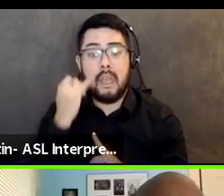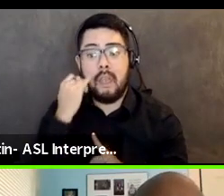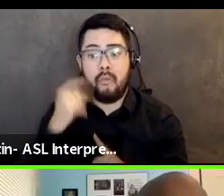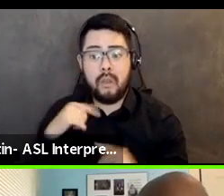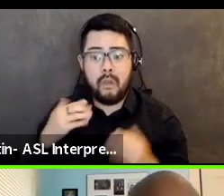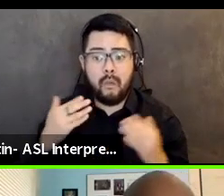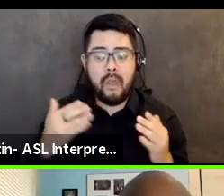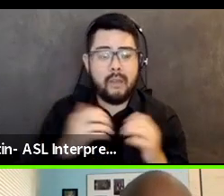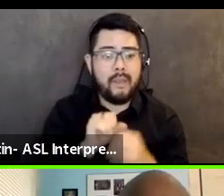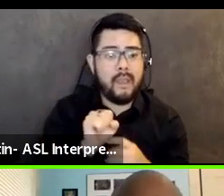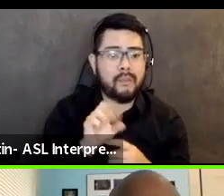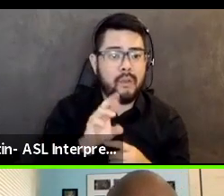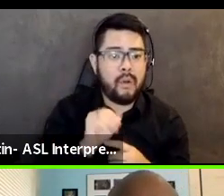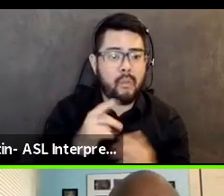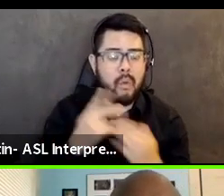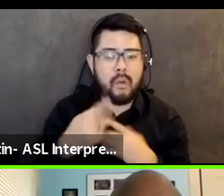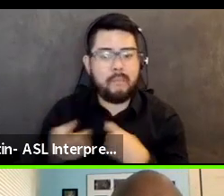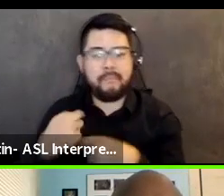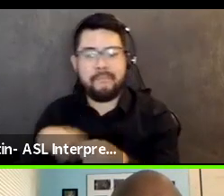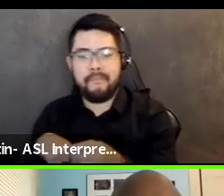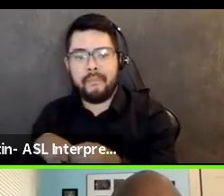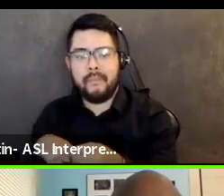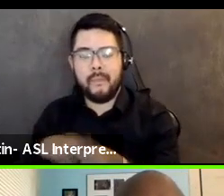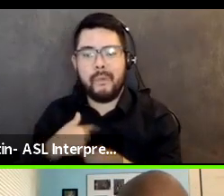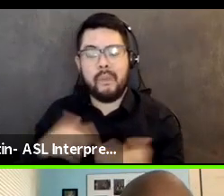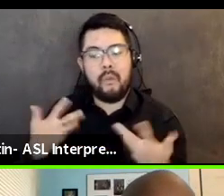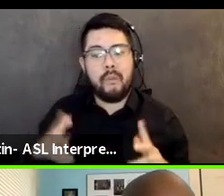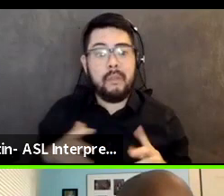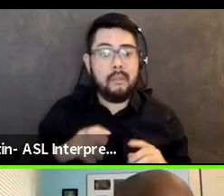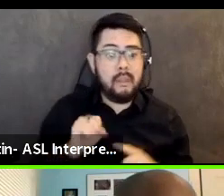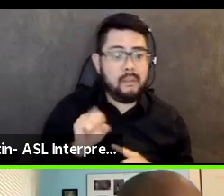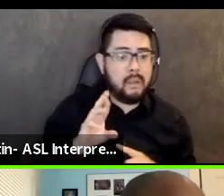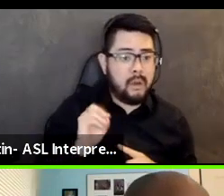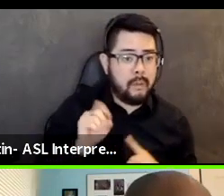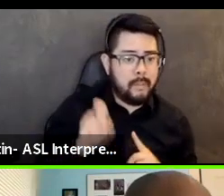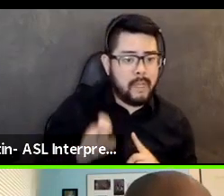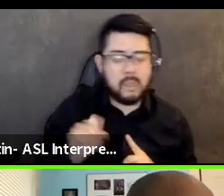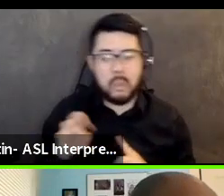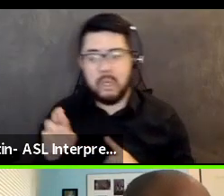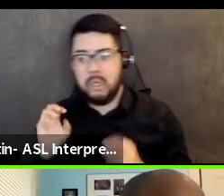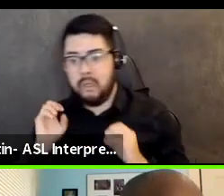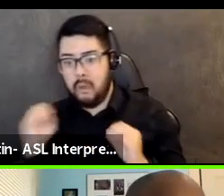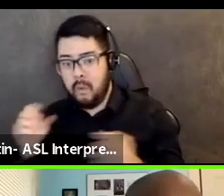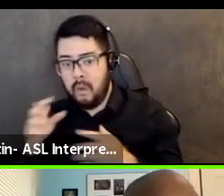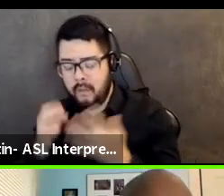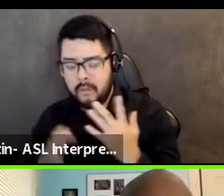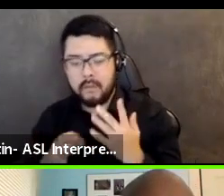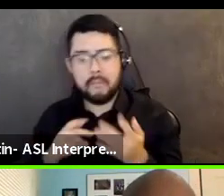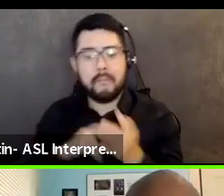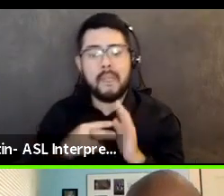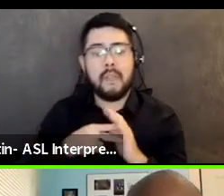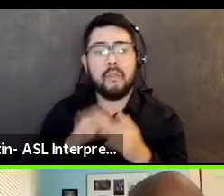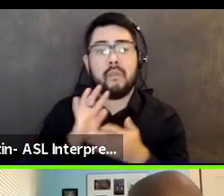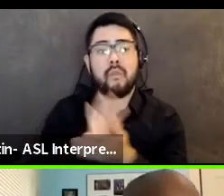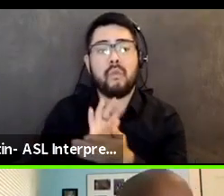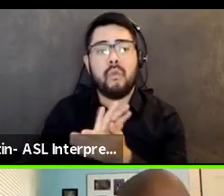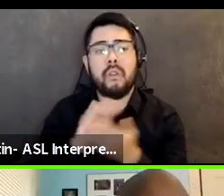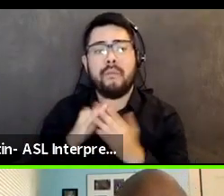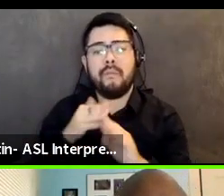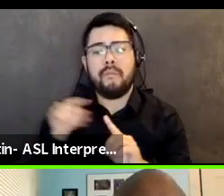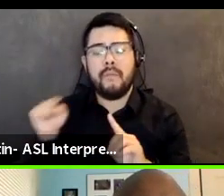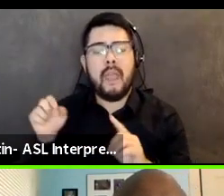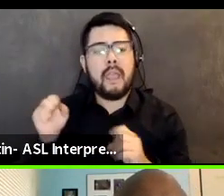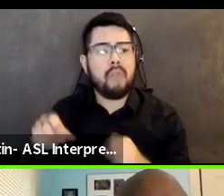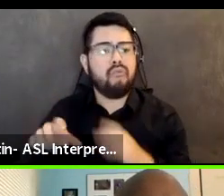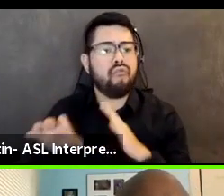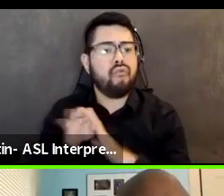sro program versus okay sro or nothing so that way schools and local school communities can have a menu of